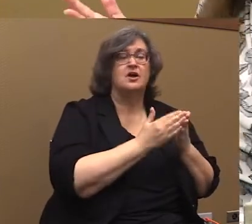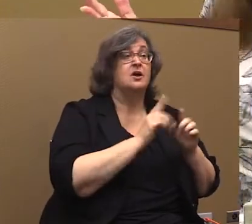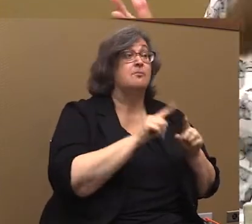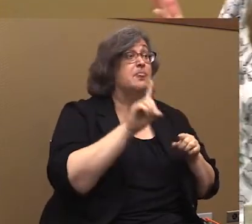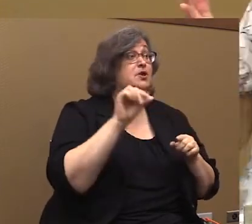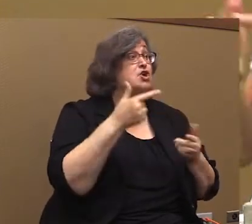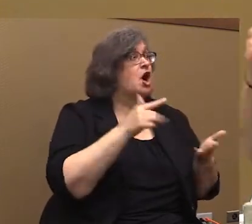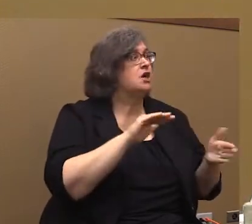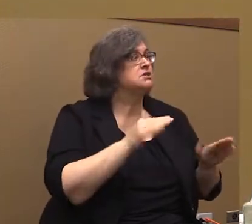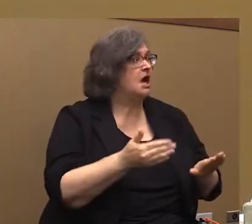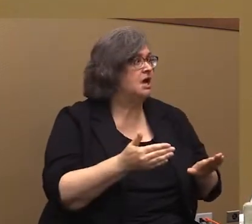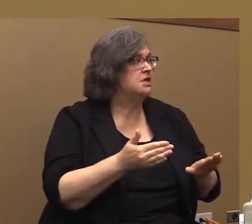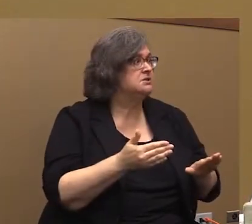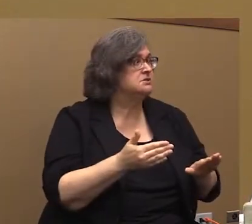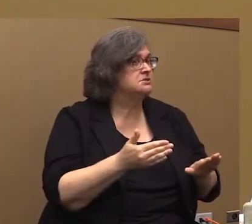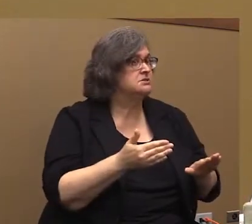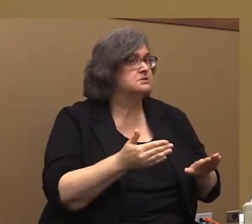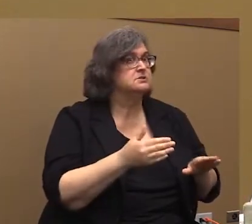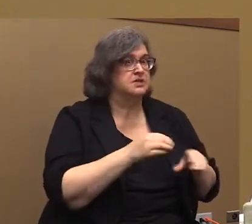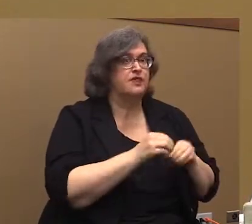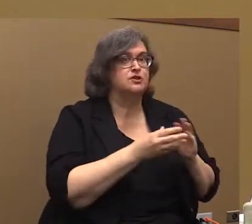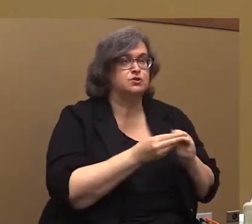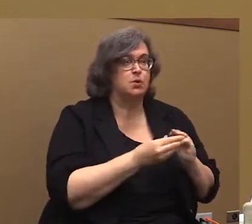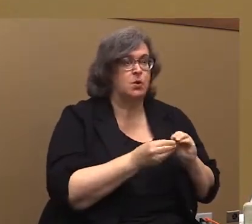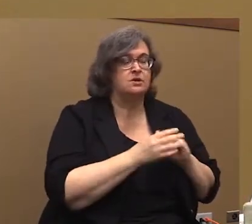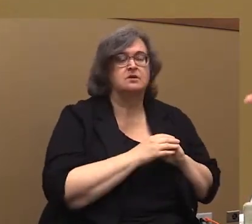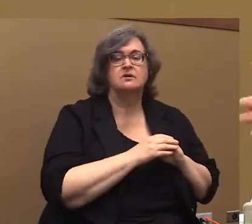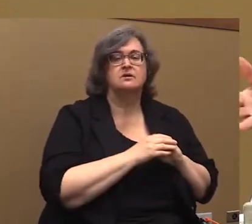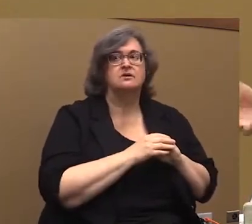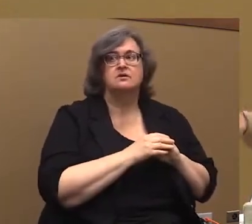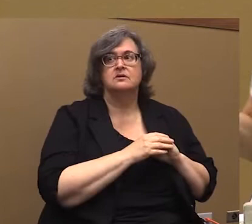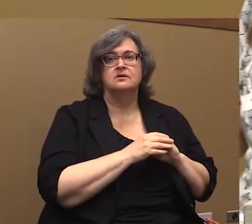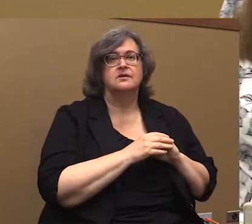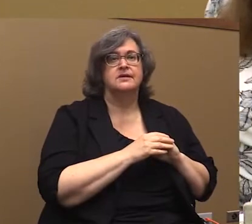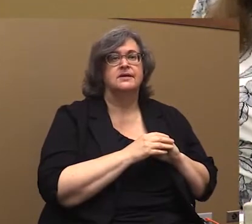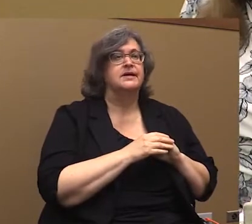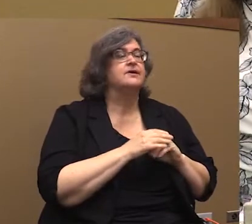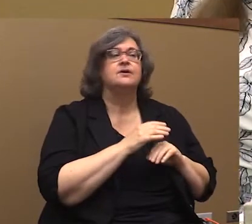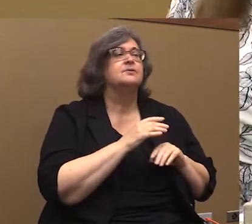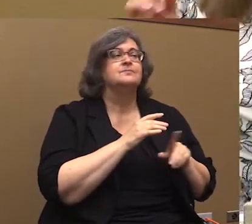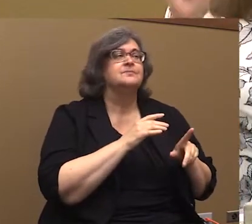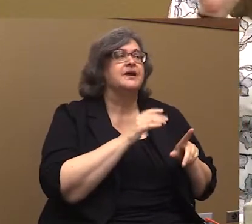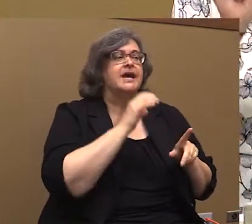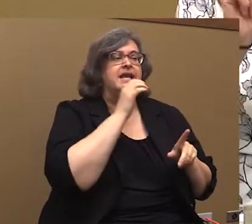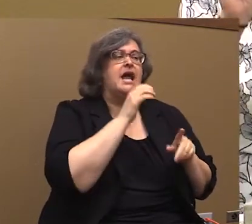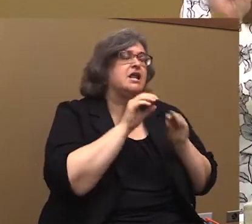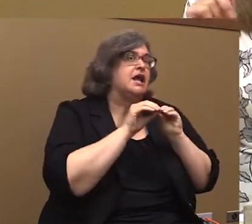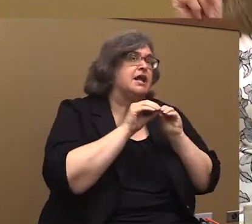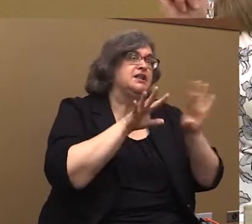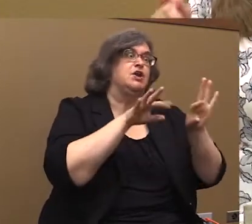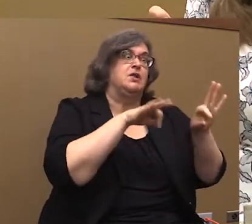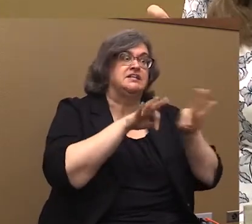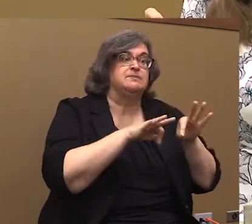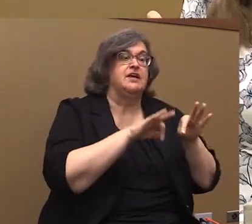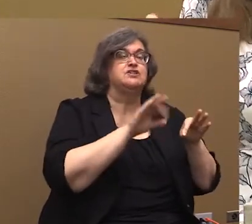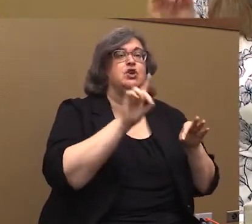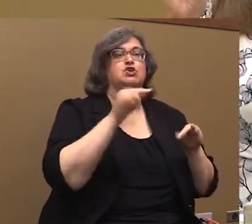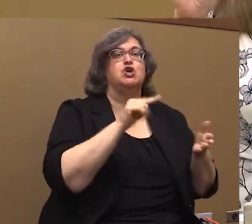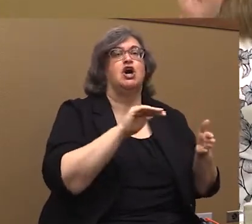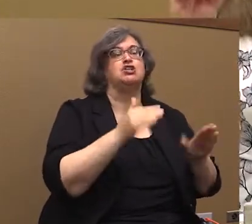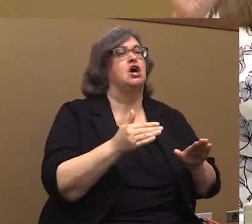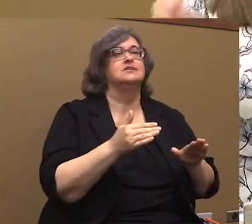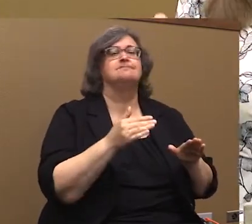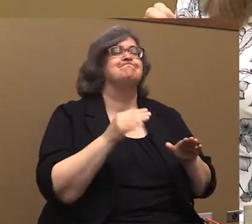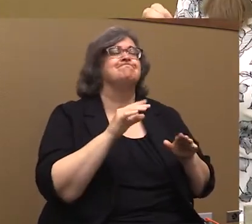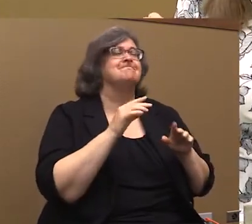I forgot what book it was, but the doggy dies in the book. But it doesn't exactly say